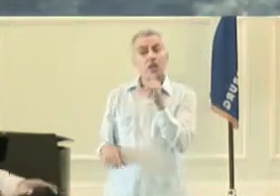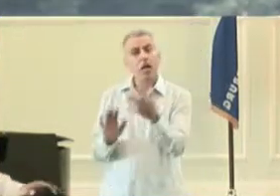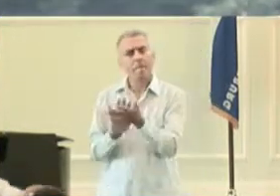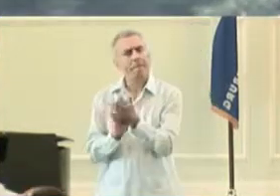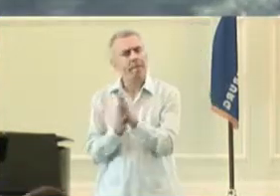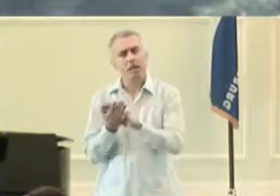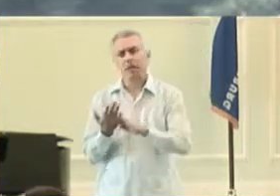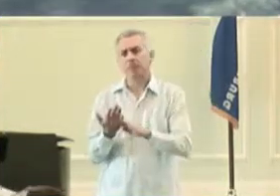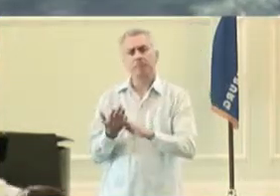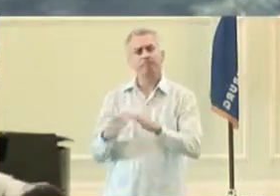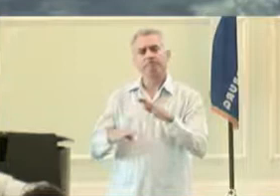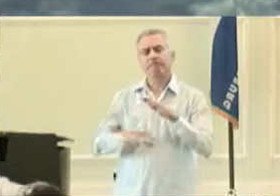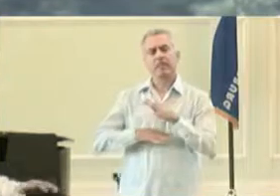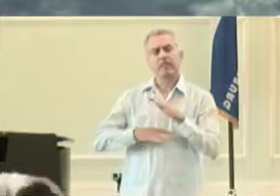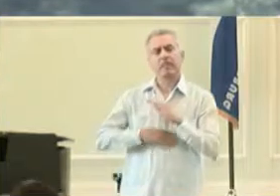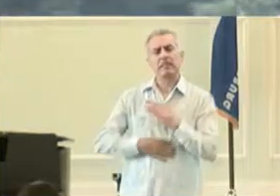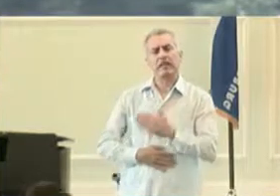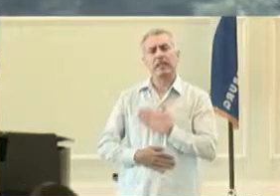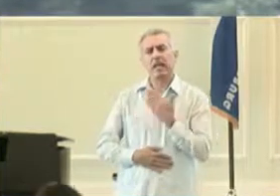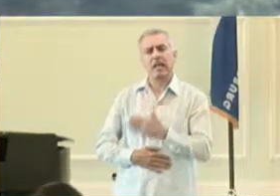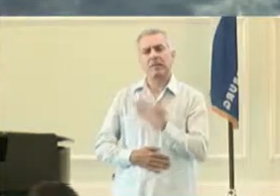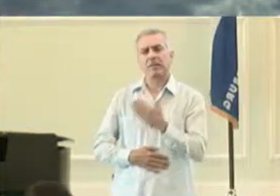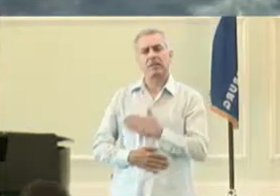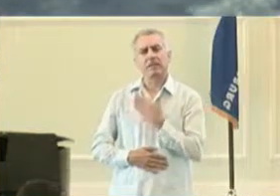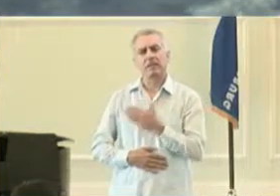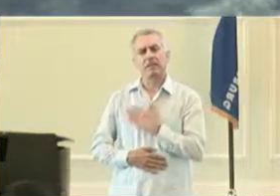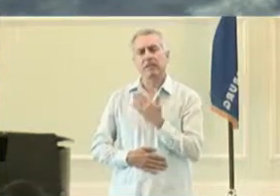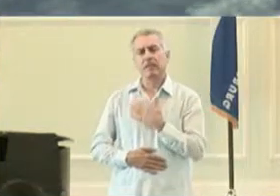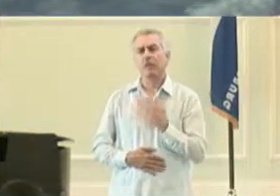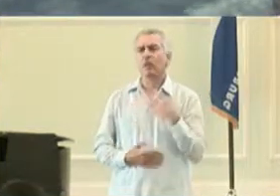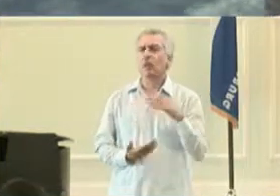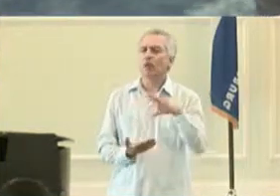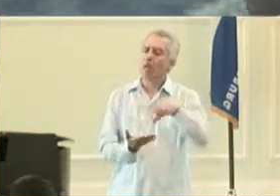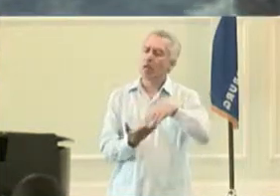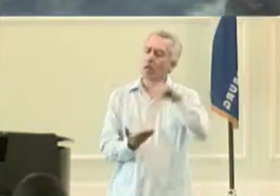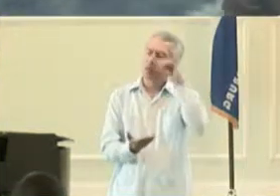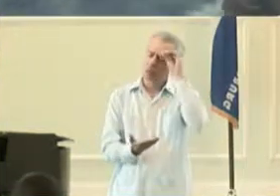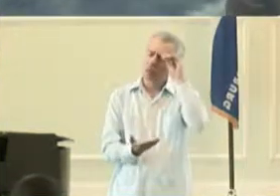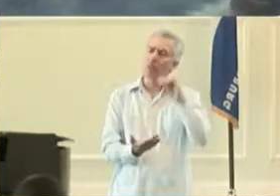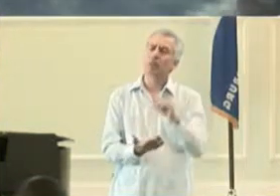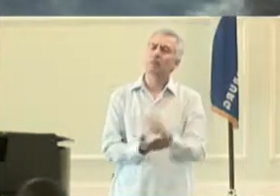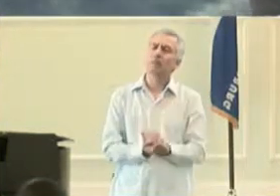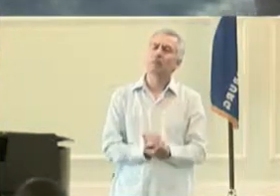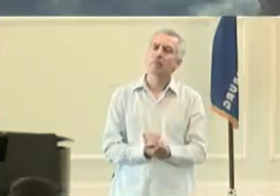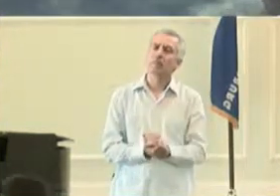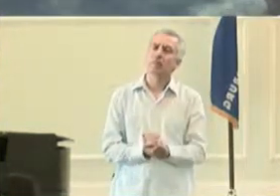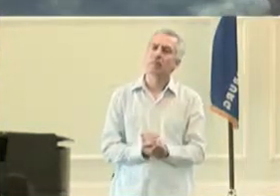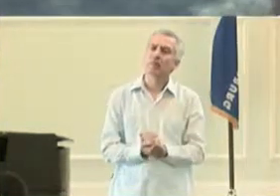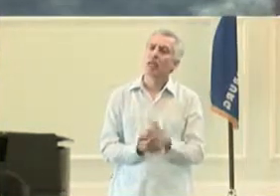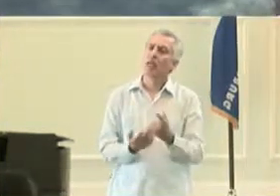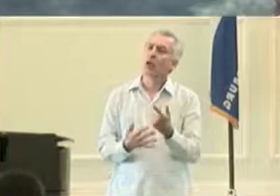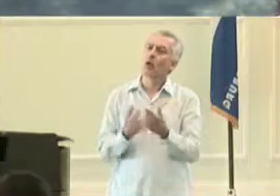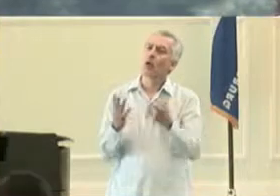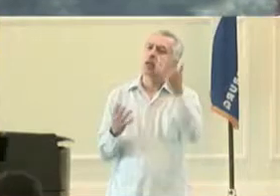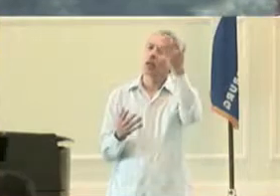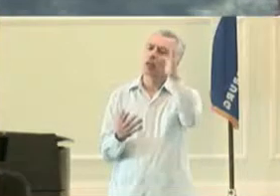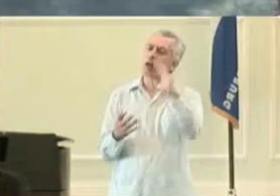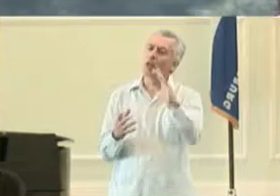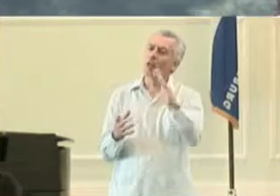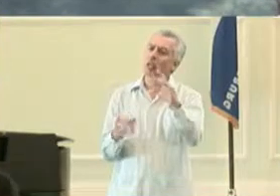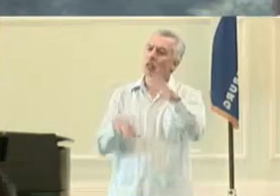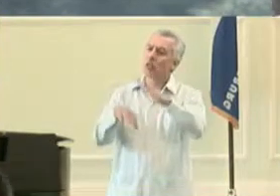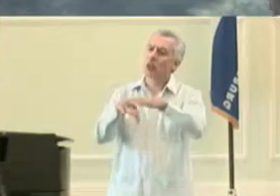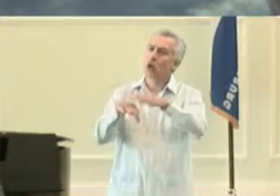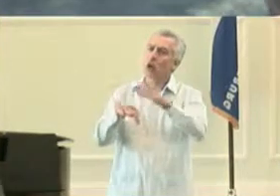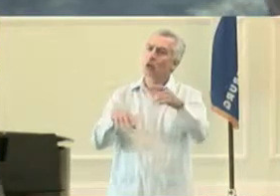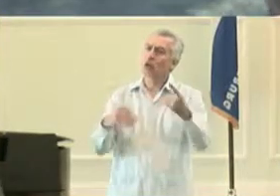discover what that mission is. And unless we are engaged in what God has called us to do, we